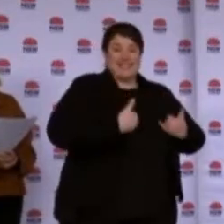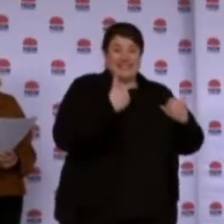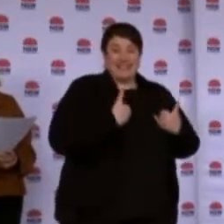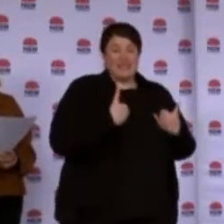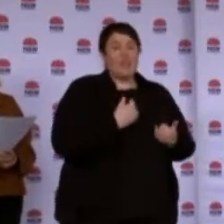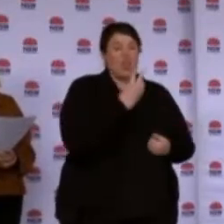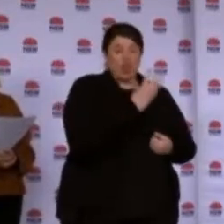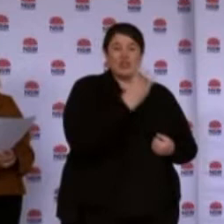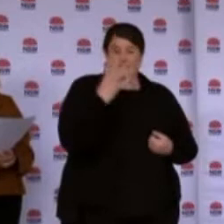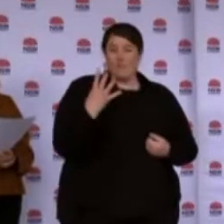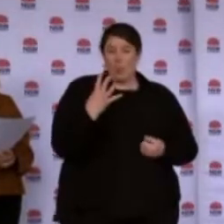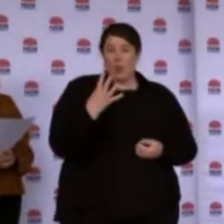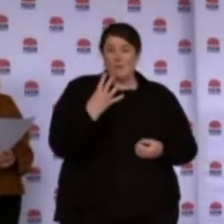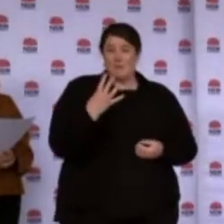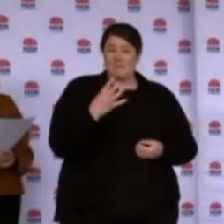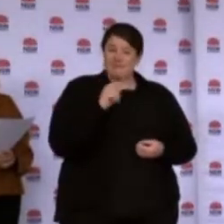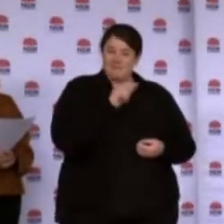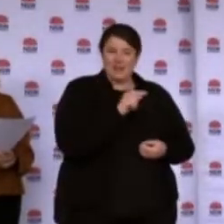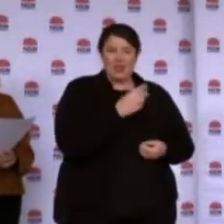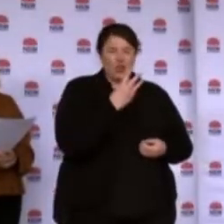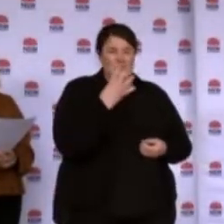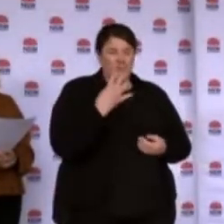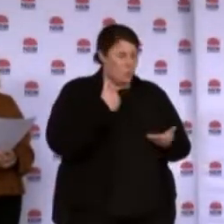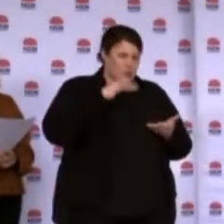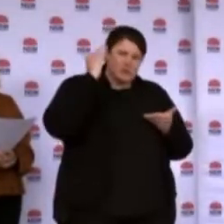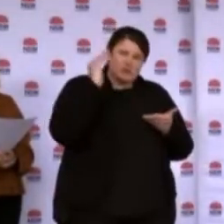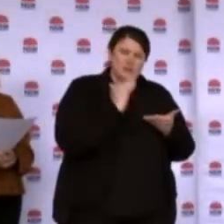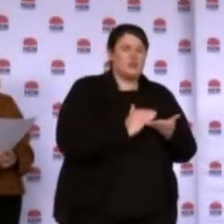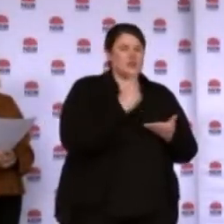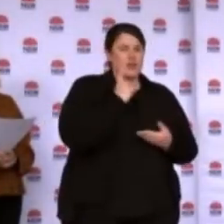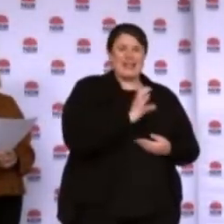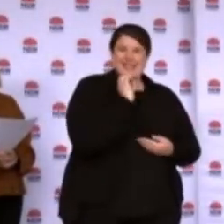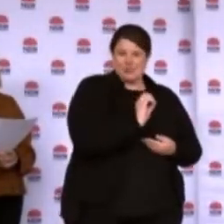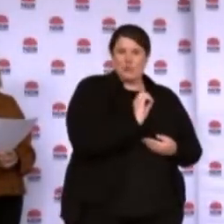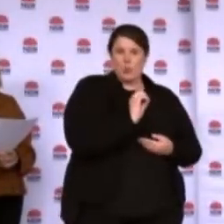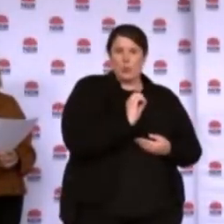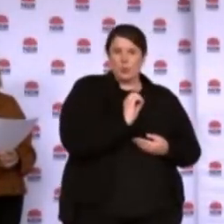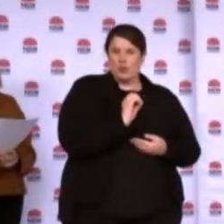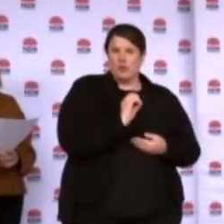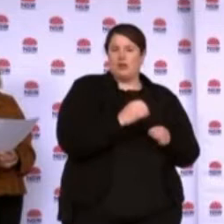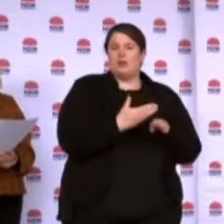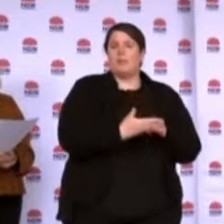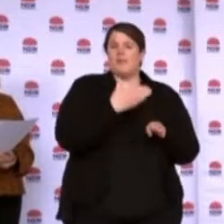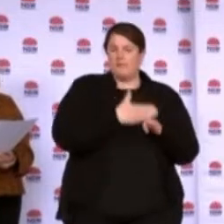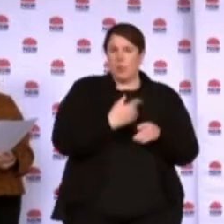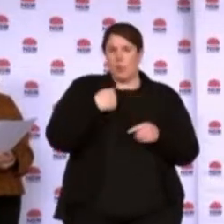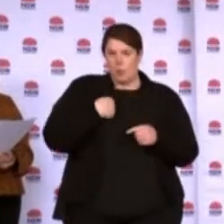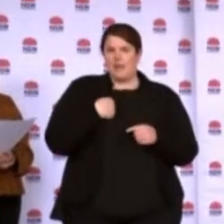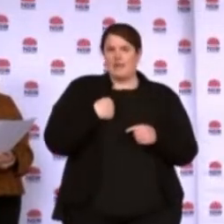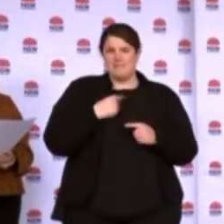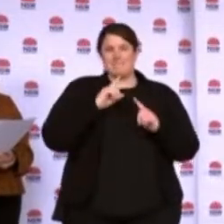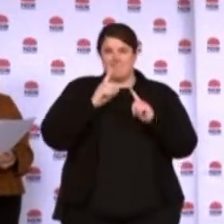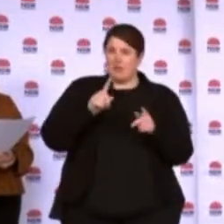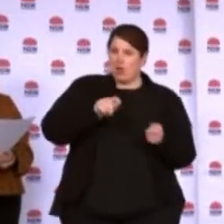least 34, and that is the number that we need to see as close to zero as possible before health will advise the government